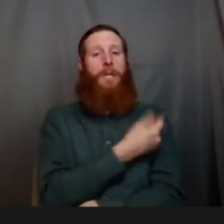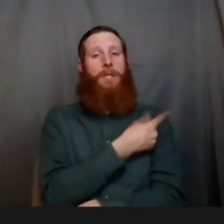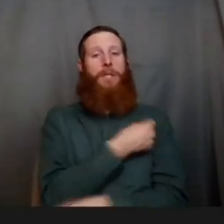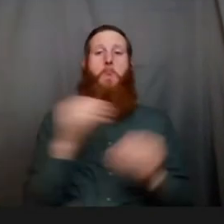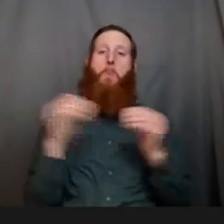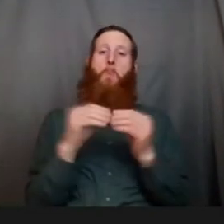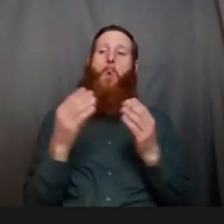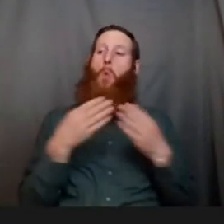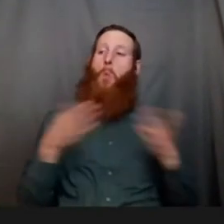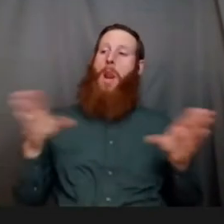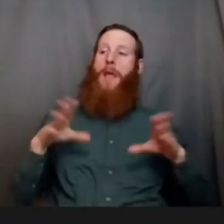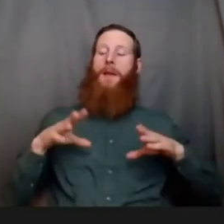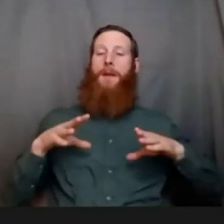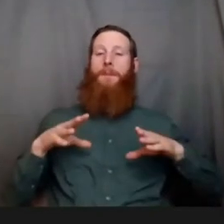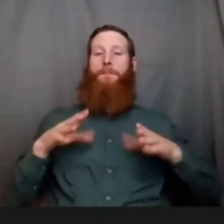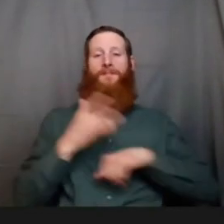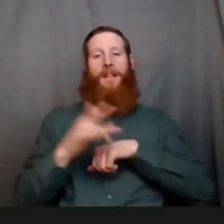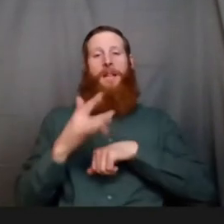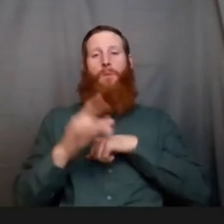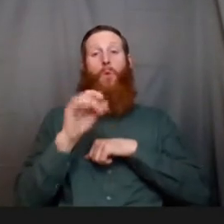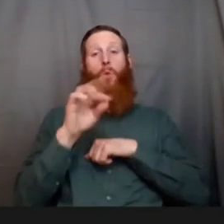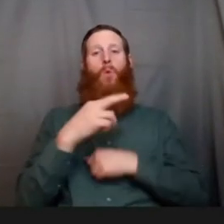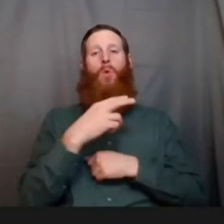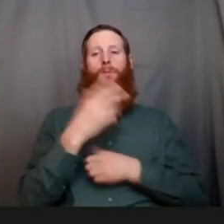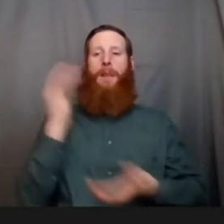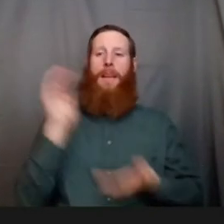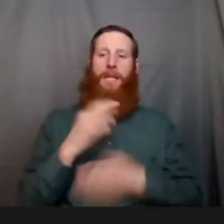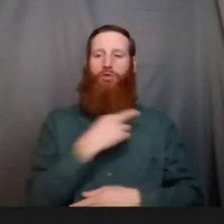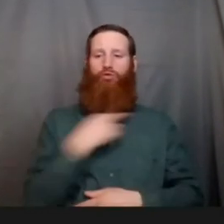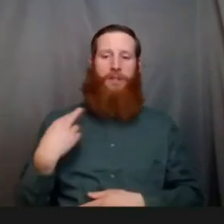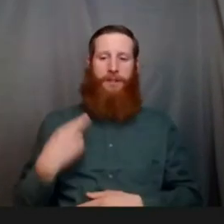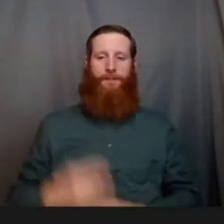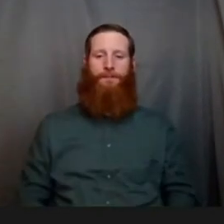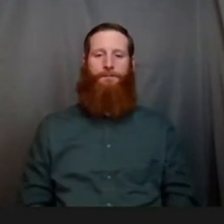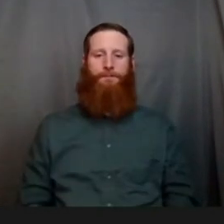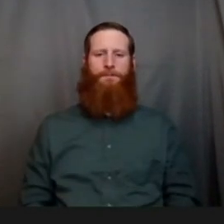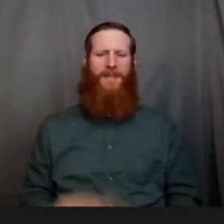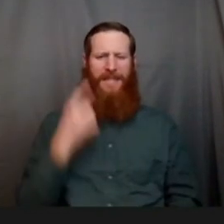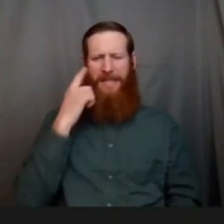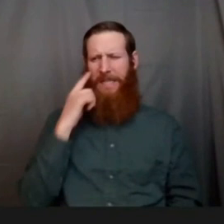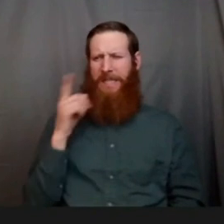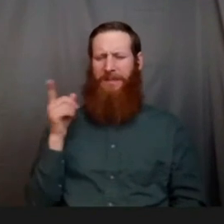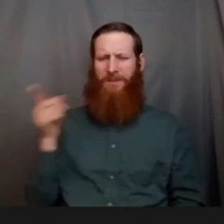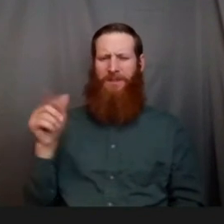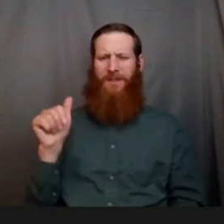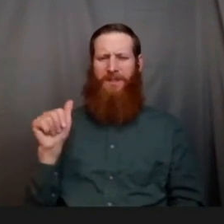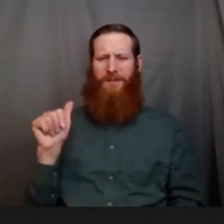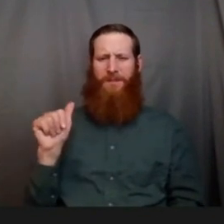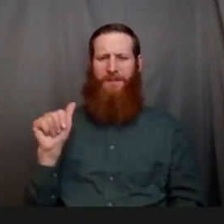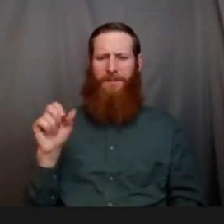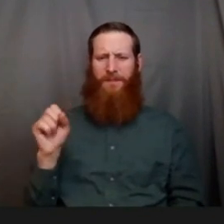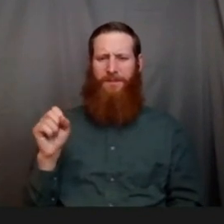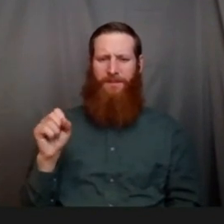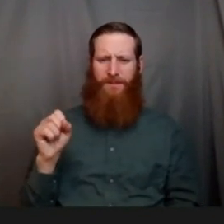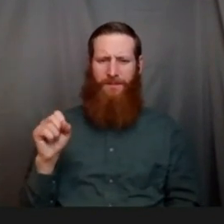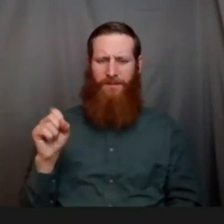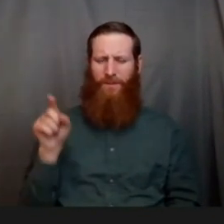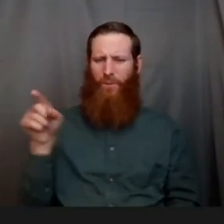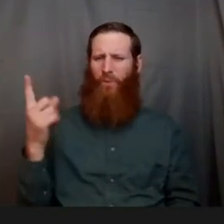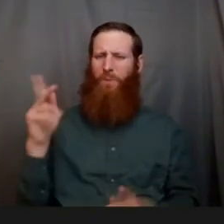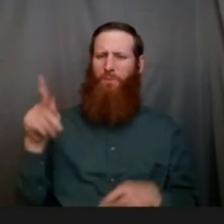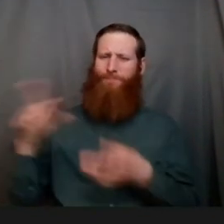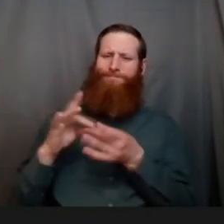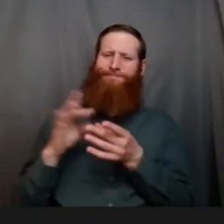the risk has lessened. And I think, Ashley, you kind of covered that about the process of our survey and the